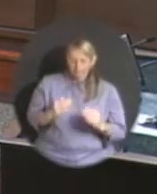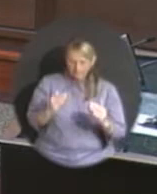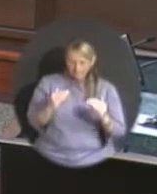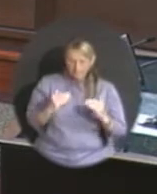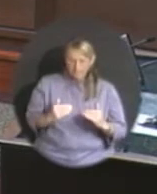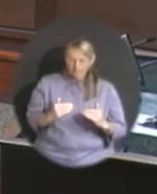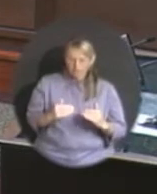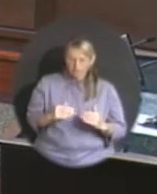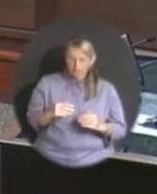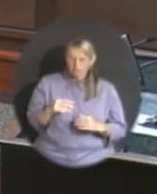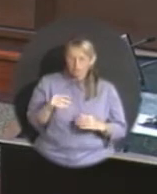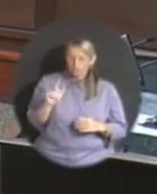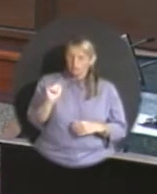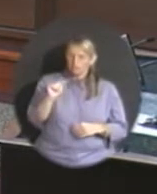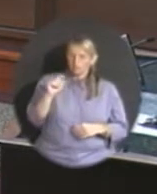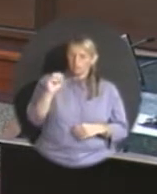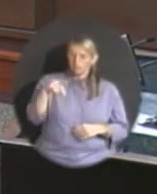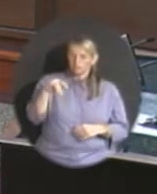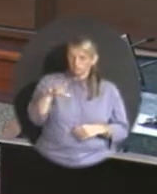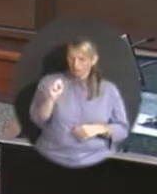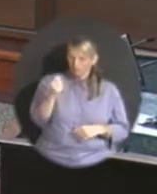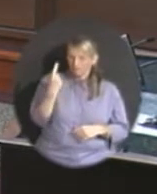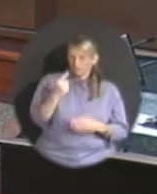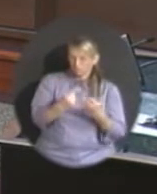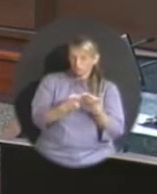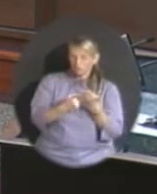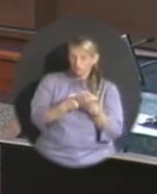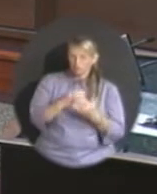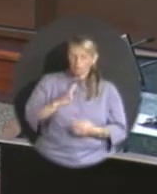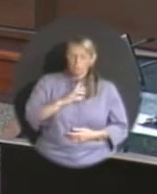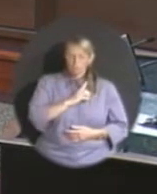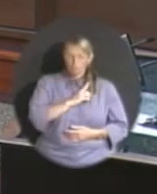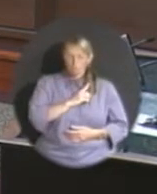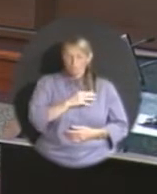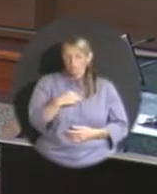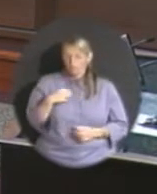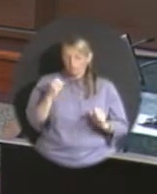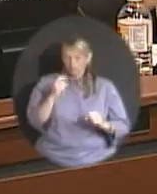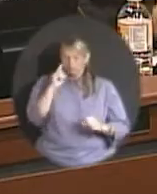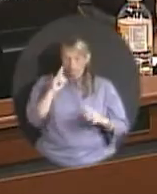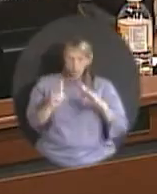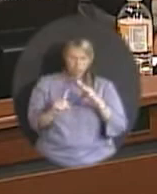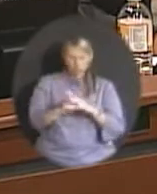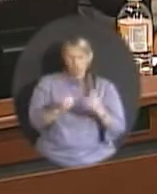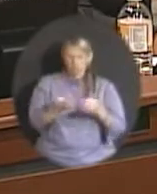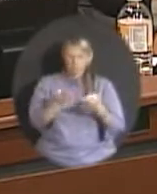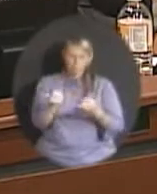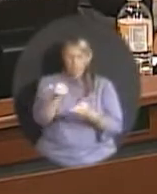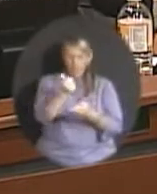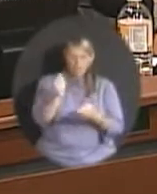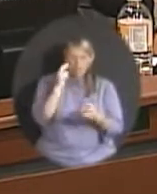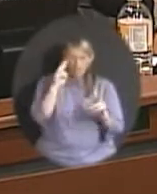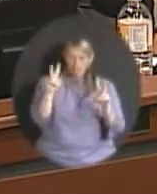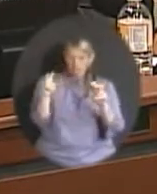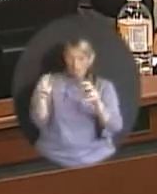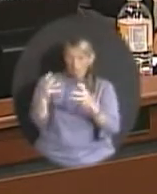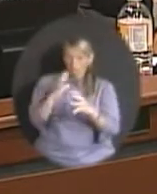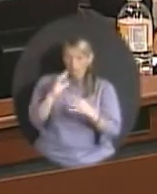topics for discussion, where board members can bring up any topics they wish. Does anyone have anything they'd like to address tonight?